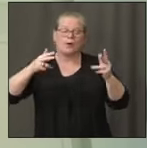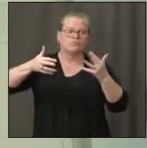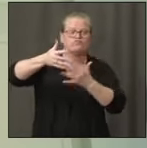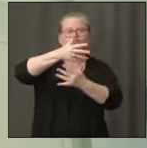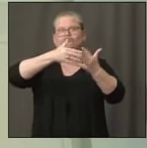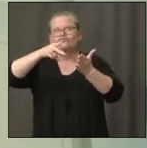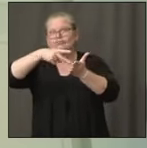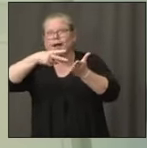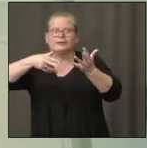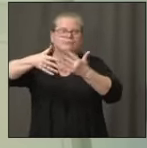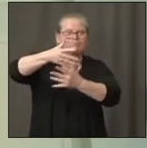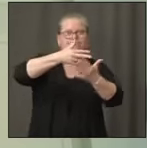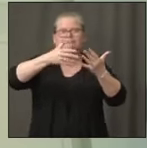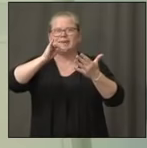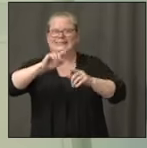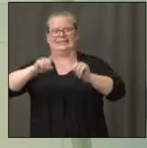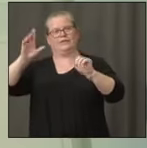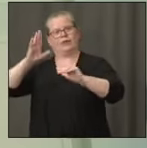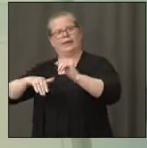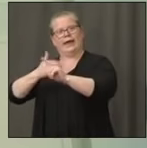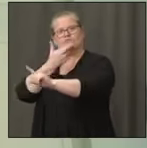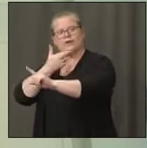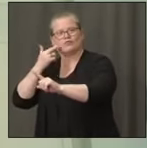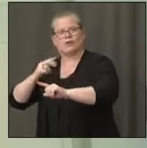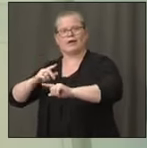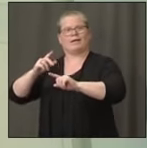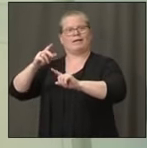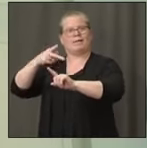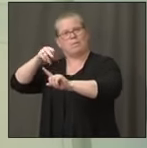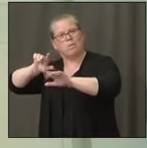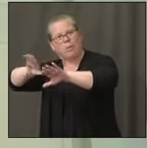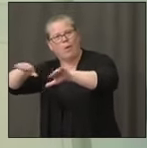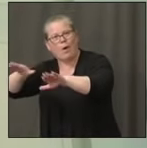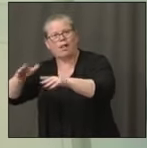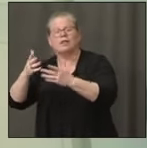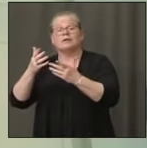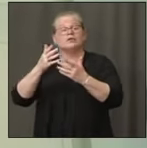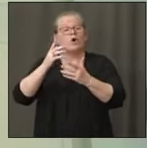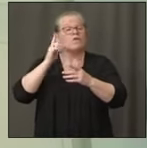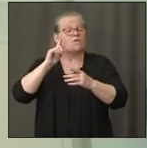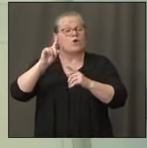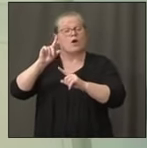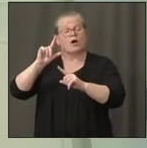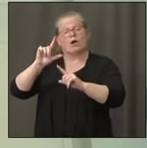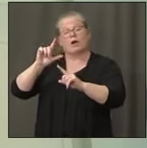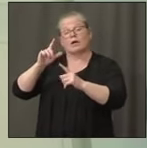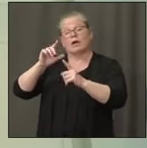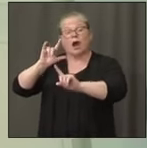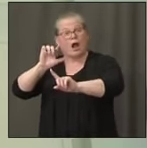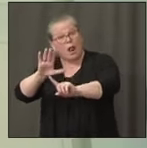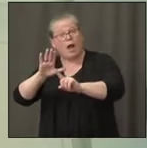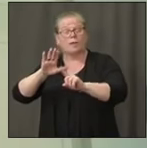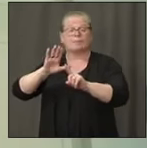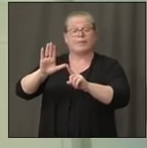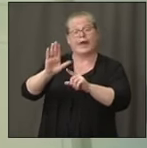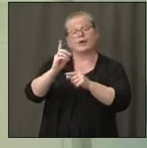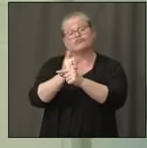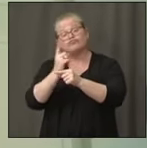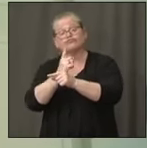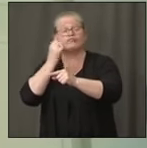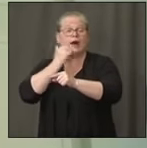at that event is different. So for social clubs that are doing their normal course business, they'll follow restaurant guidelines, again, and pool